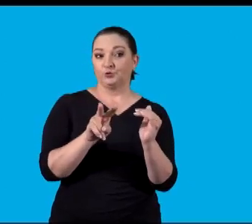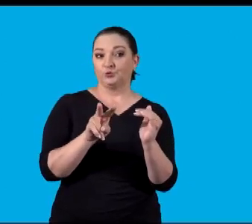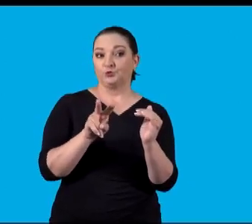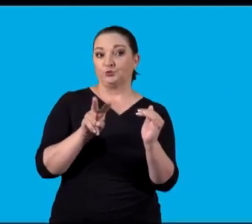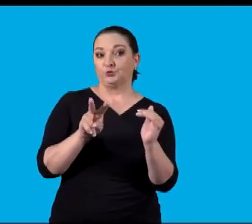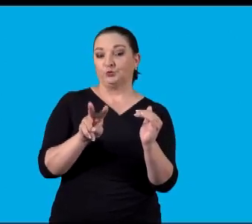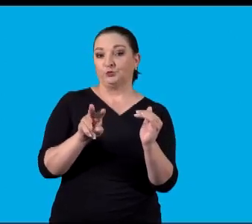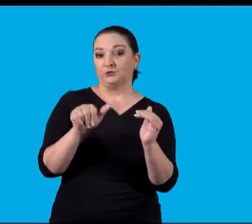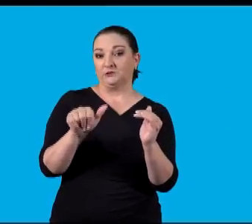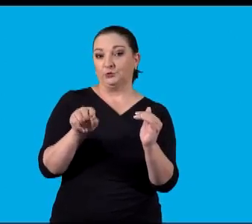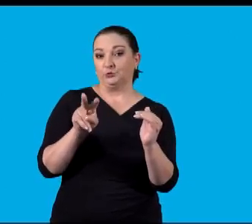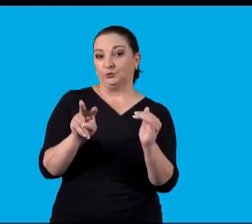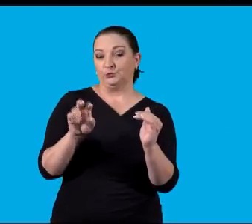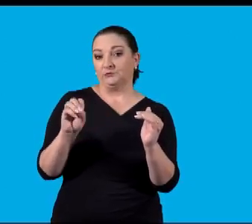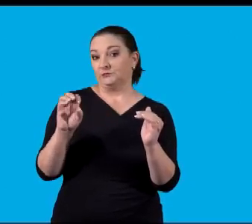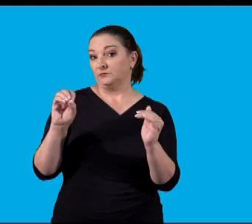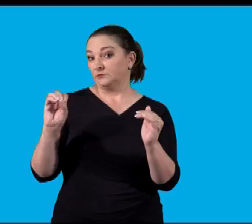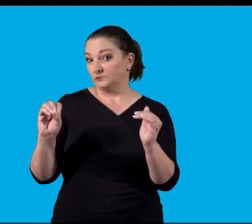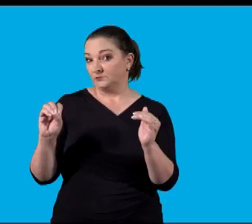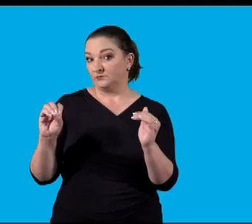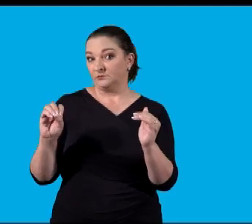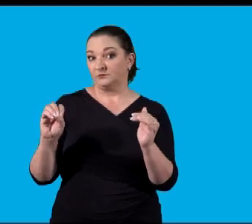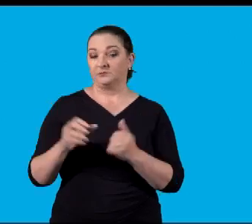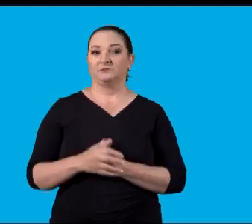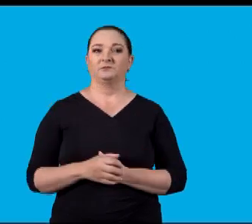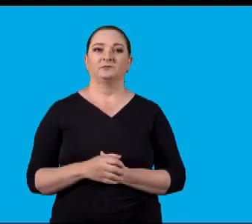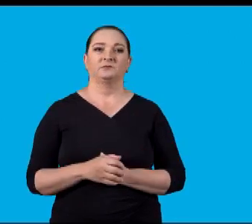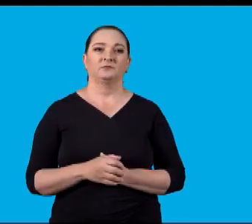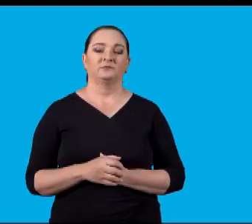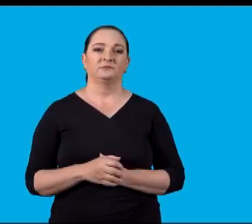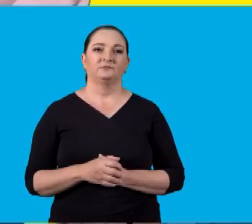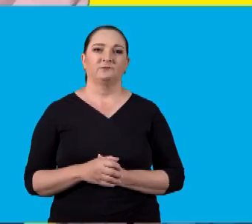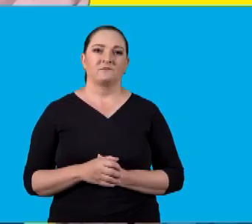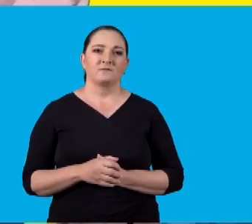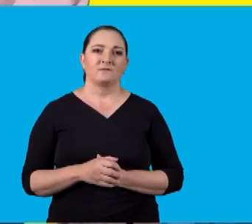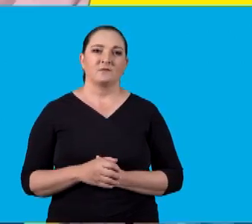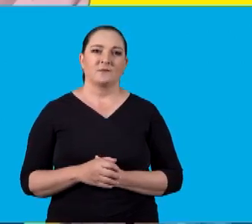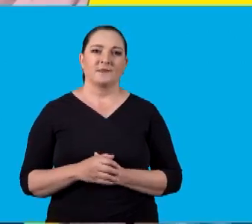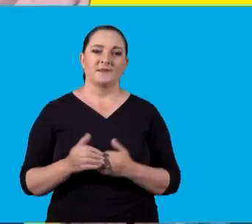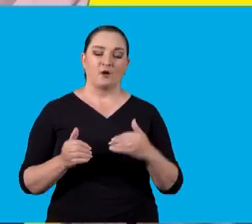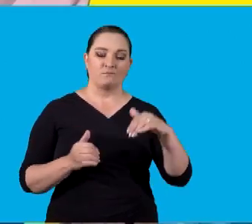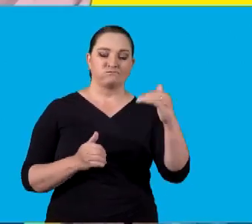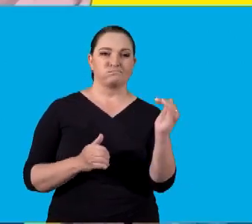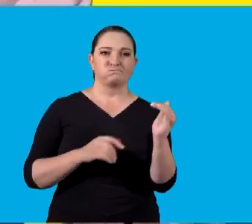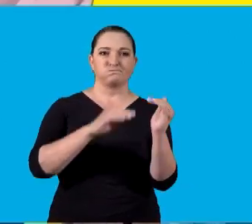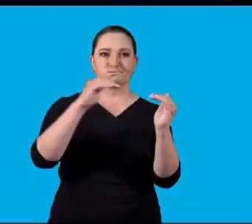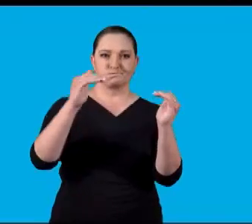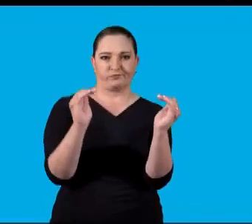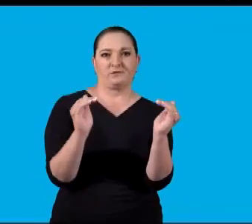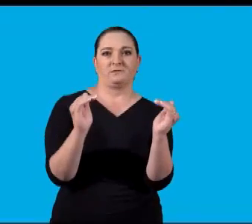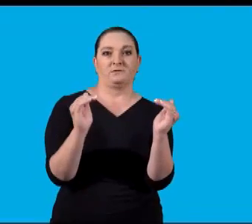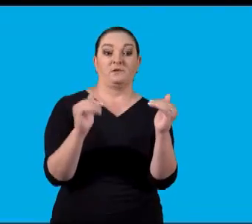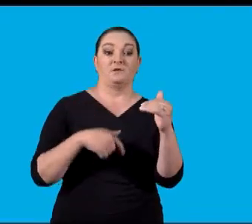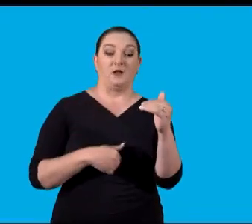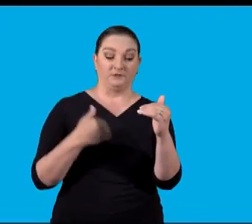2,262,000. Someone is saying, Mr. Simbi, can you please show us the calculation by opening brackets? Certainly. If I open my brackets, I'm coming